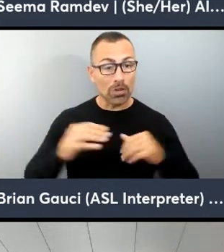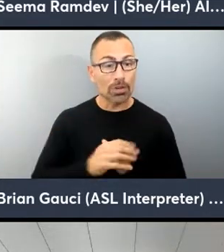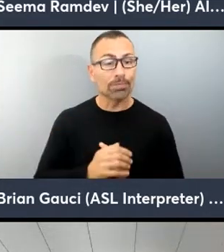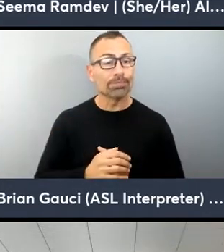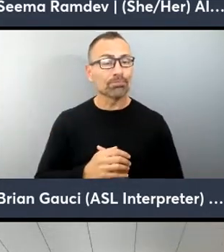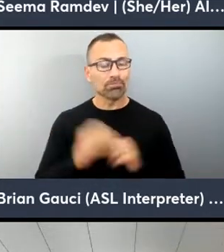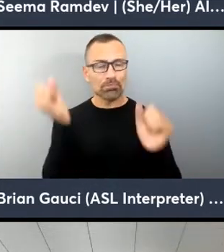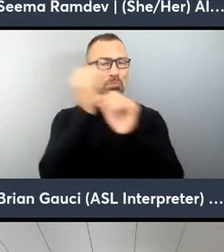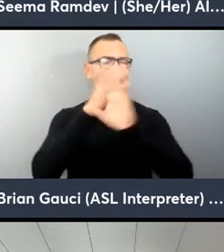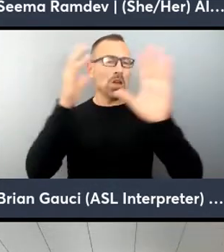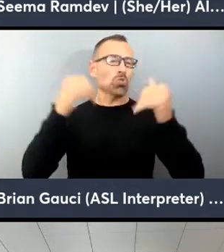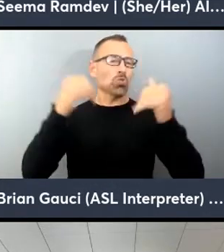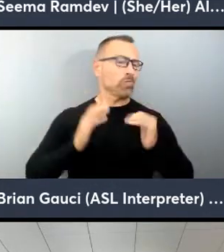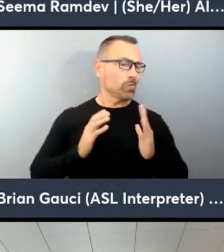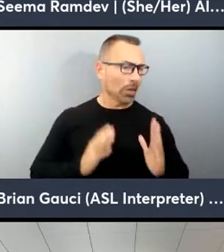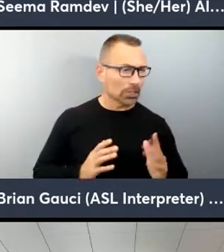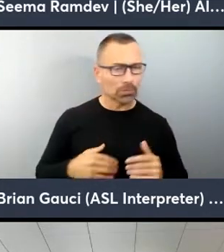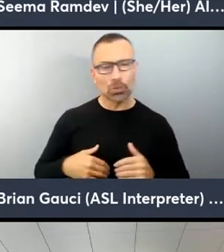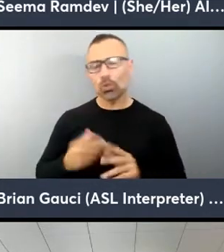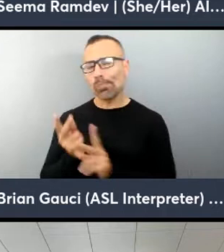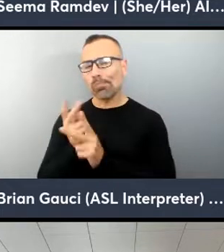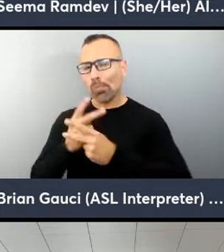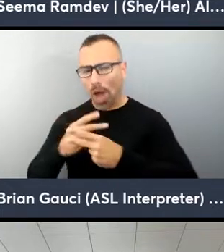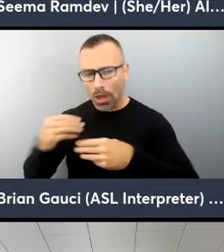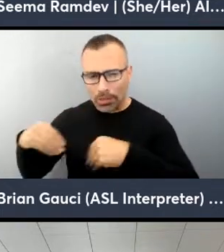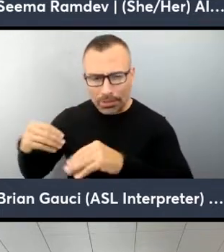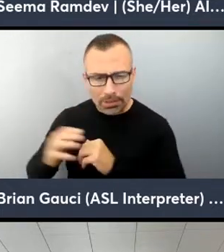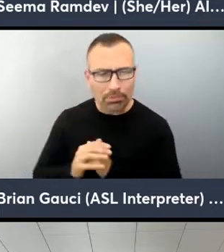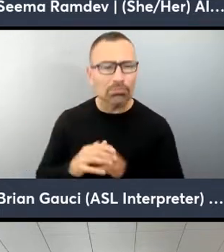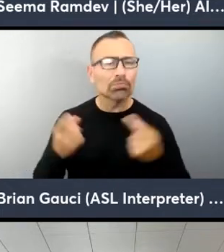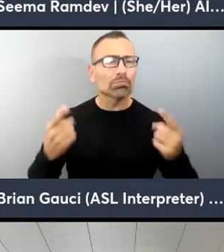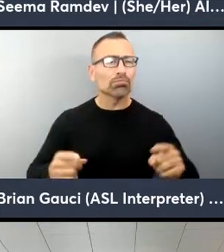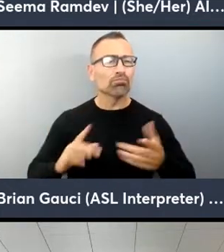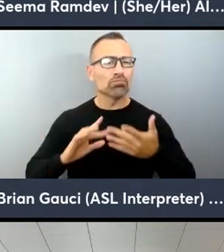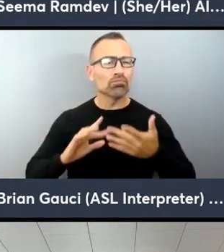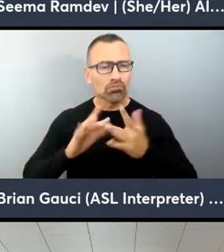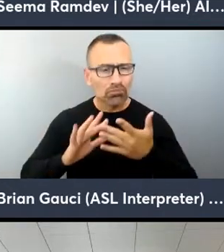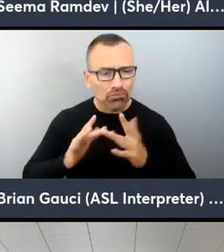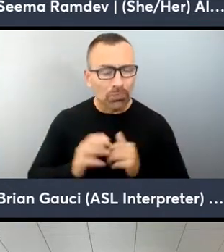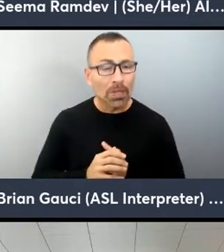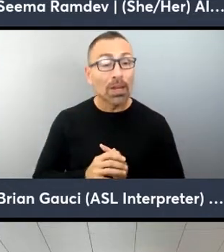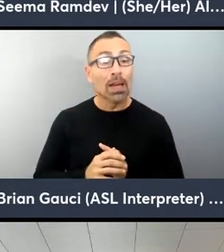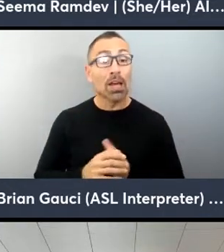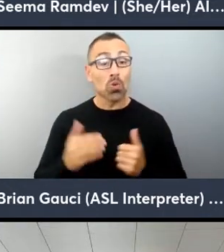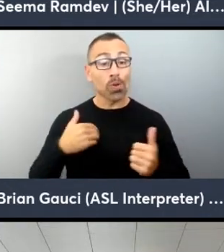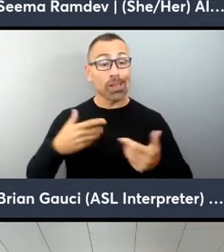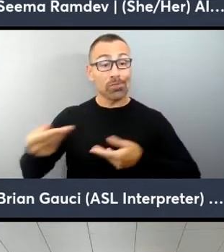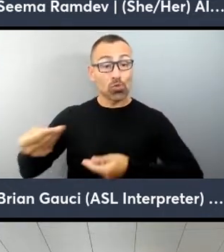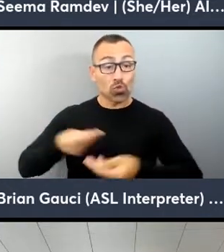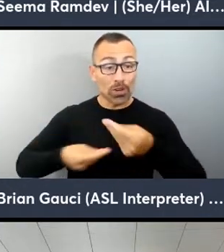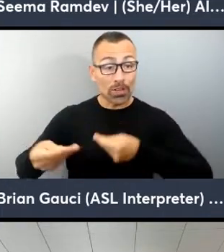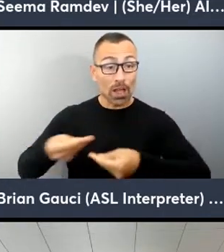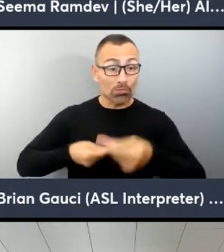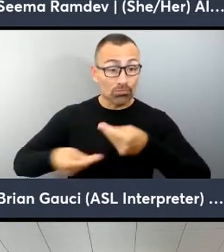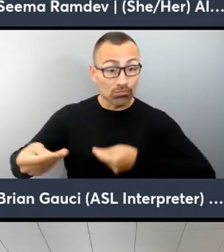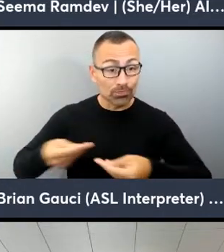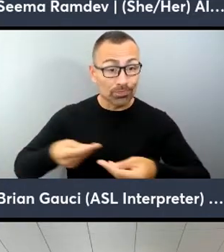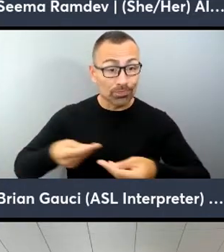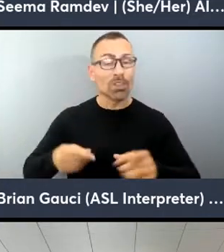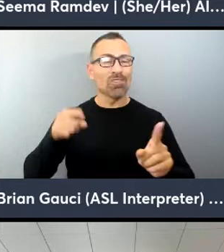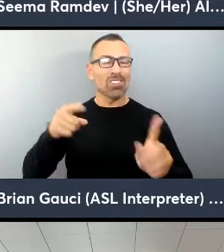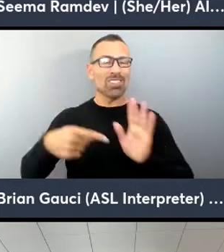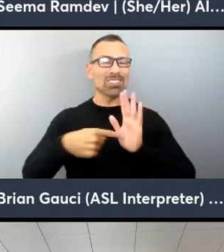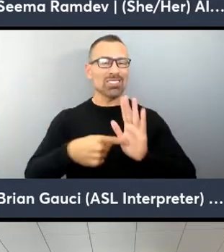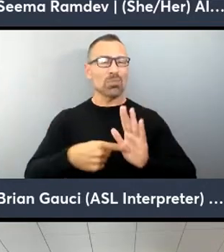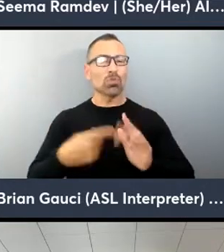online retail store, and then we have transactions that come in. So these are grocery orders,